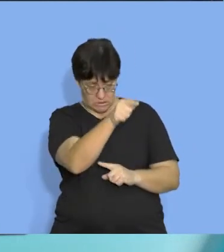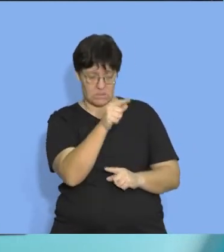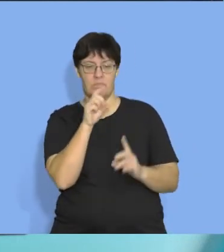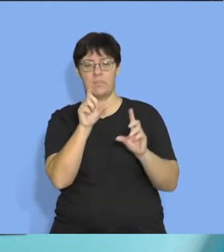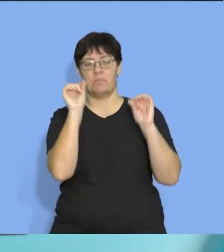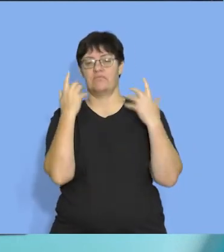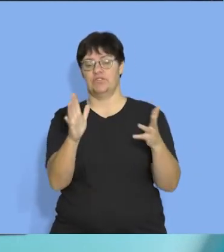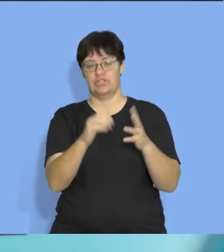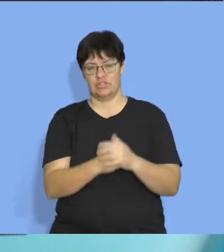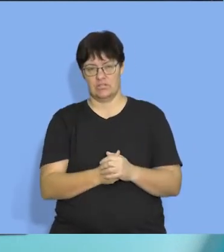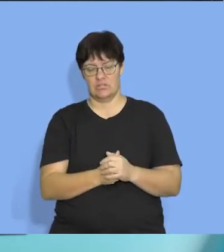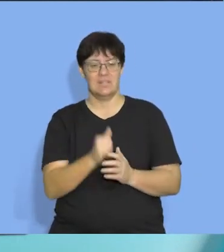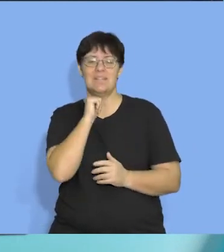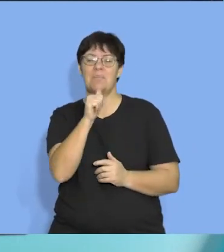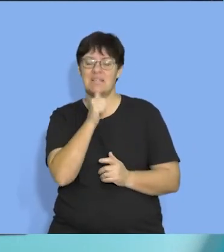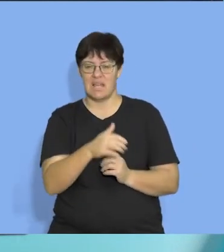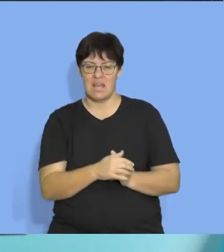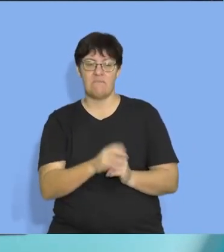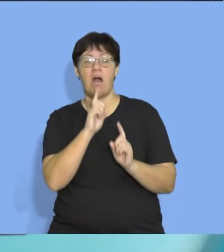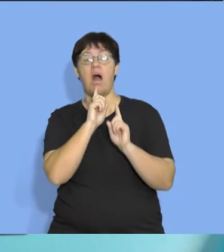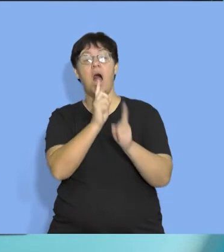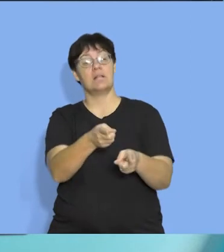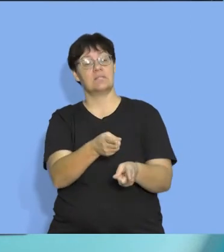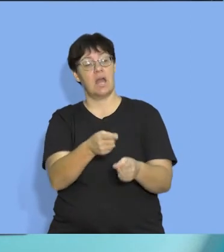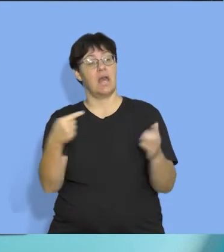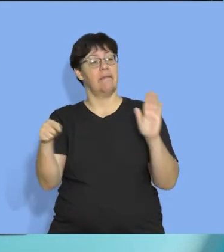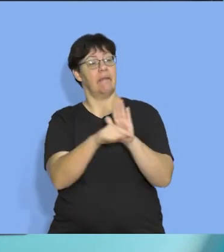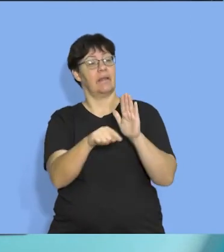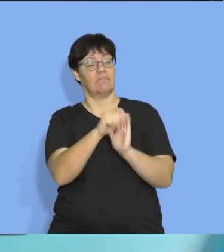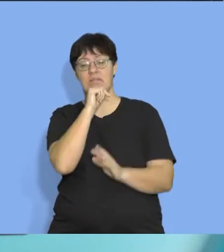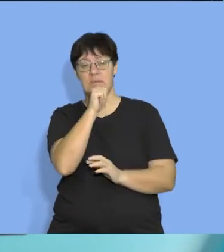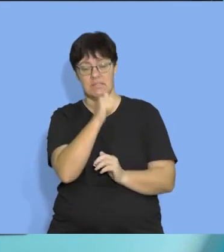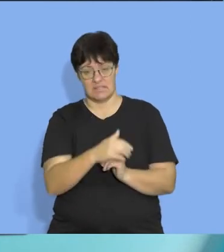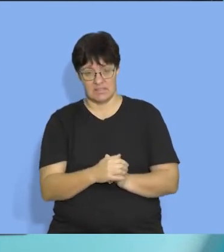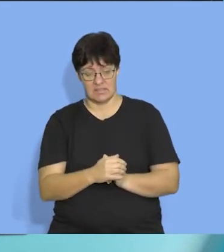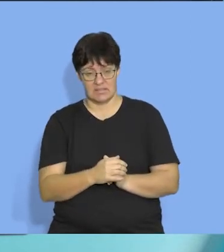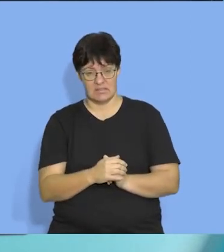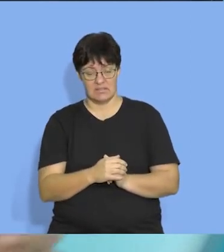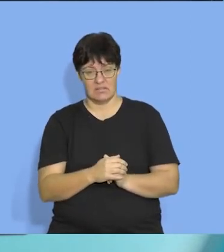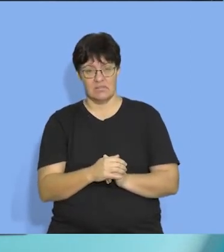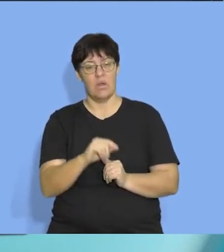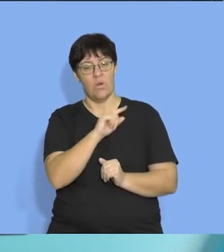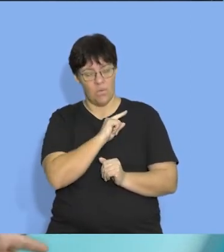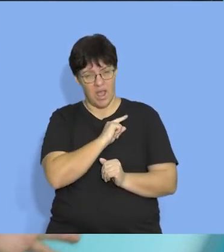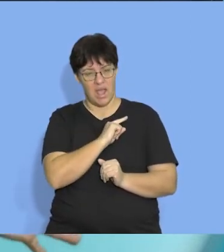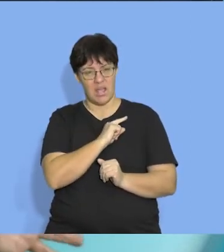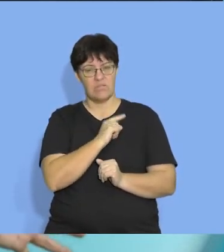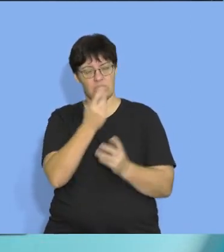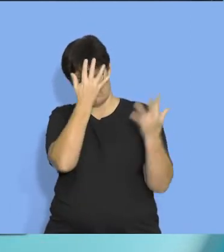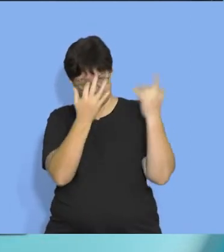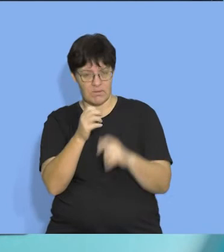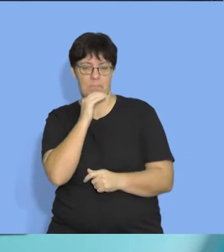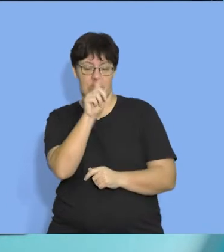mentioned. It doesn't matter if your answer ends up being negative, because you can work out what that